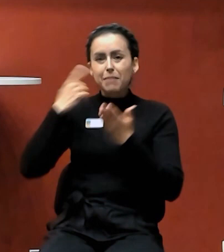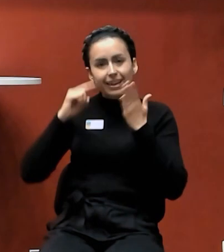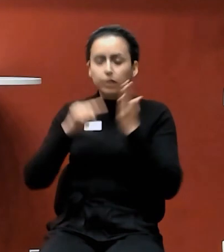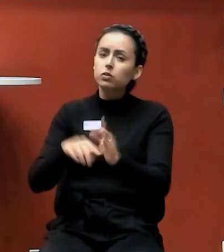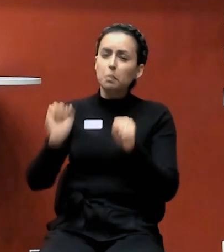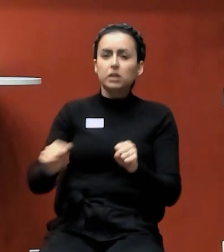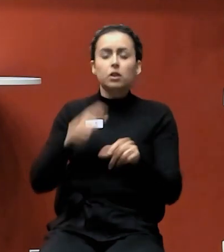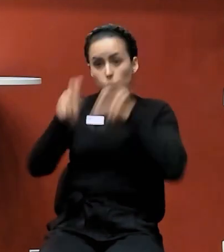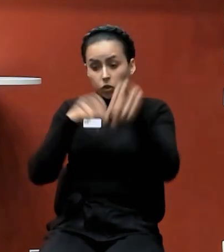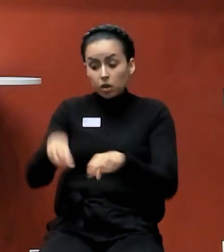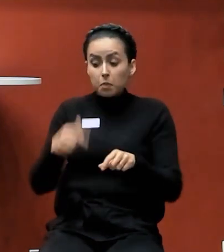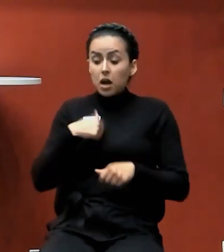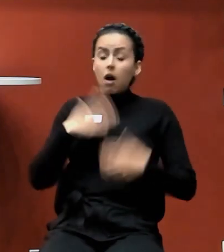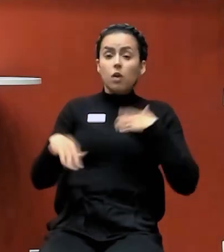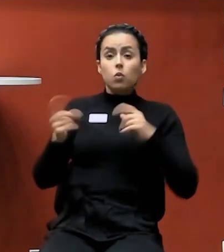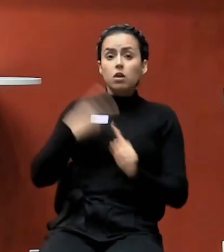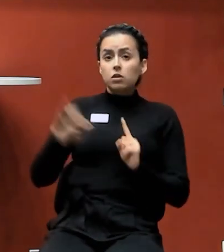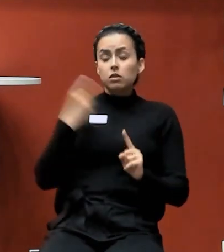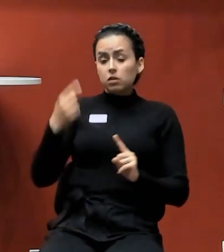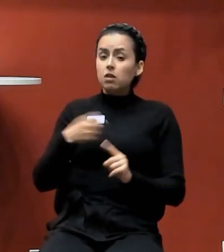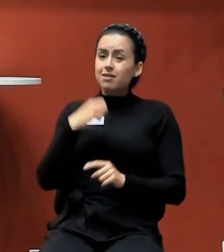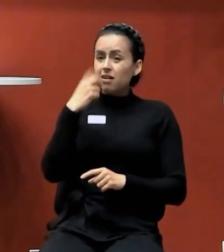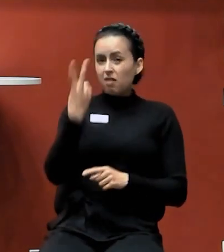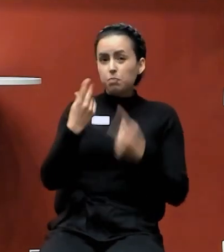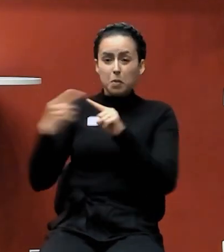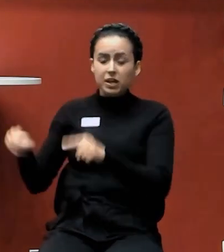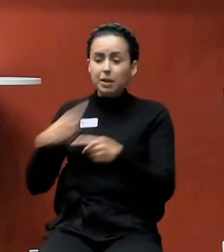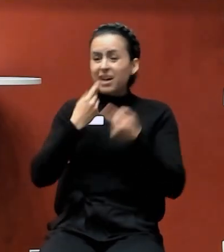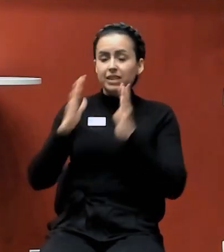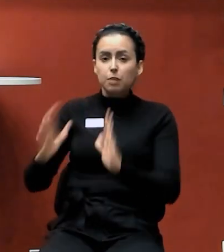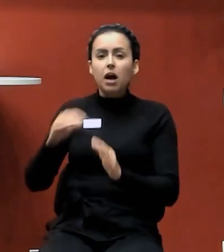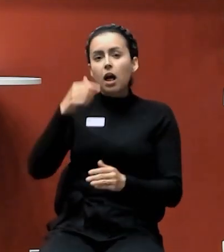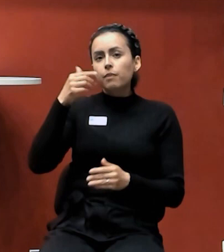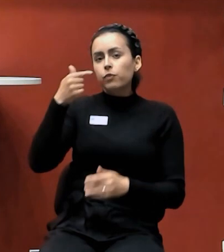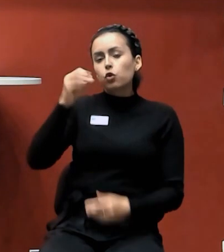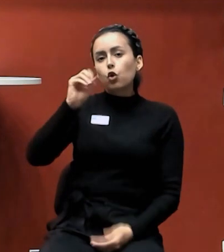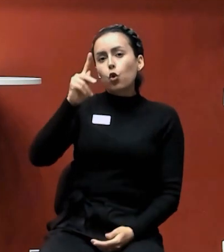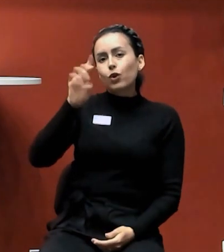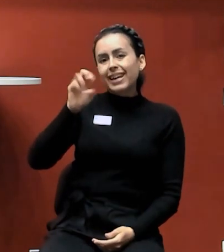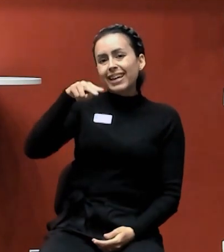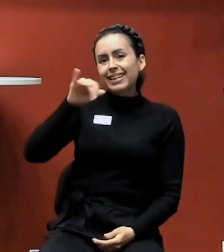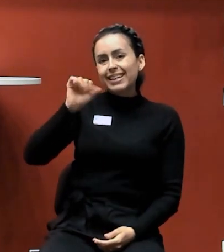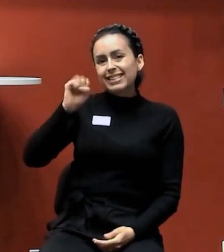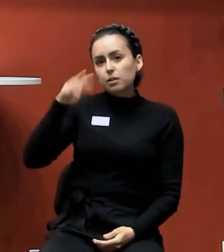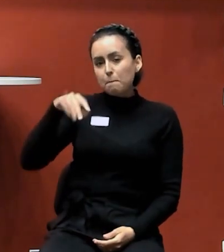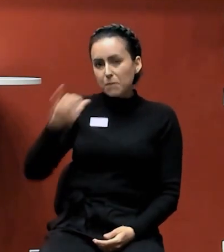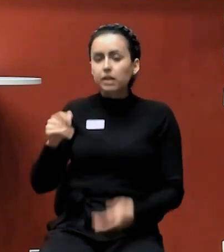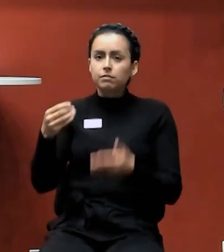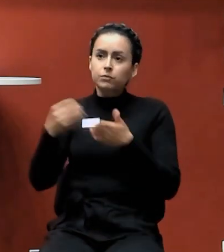start by reading two different definitions of tokenism. One is from Oxford, and it goes like